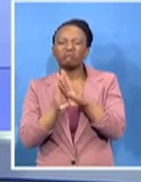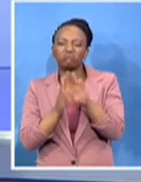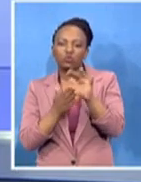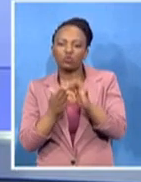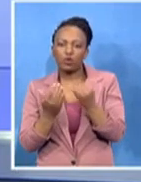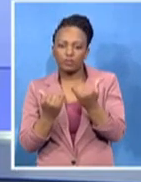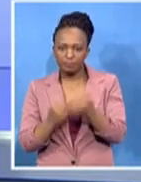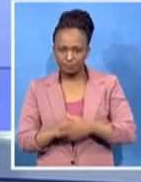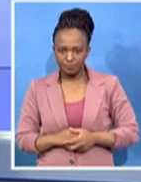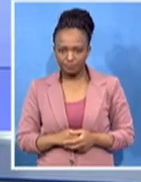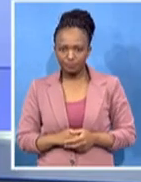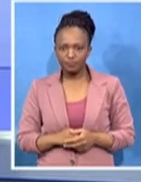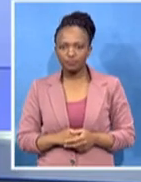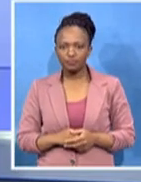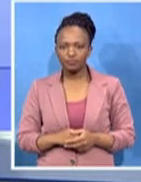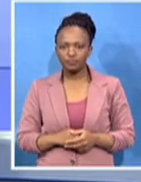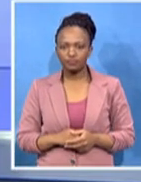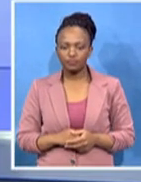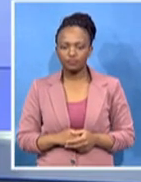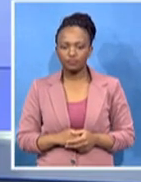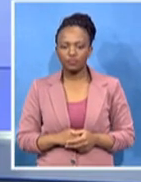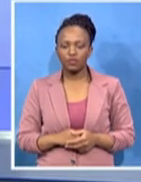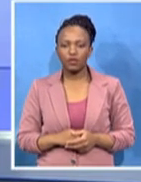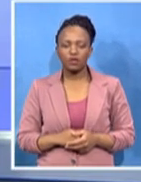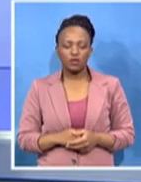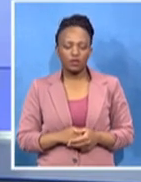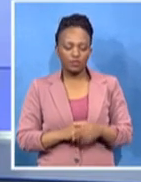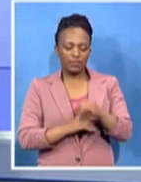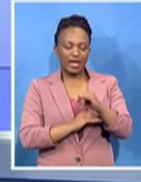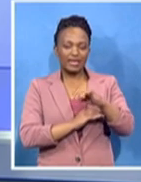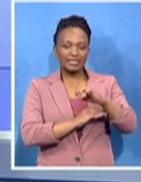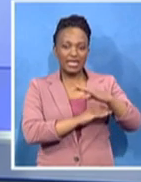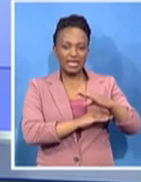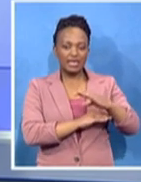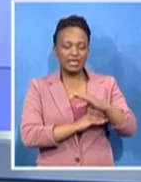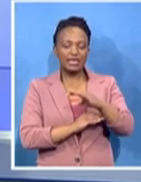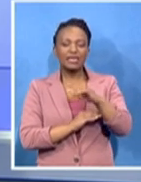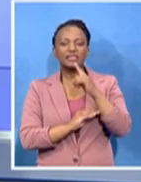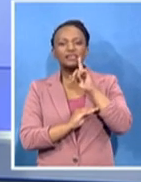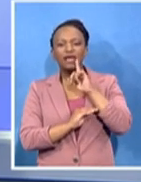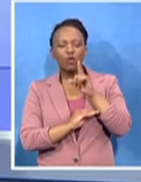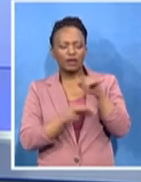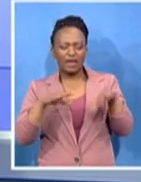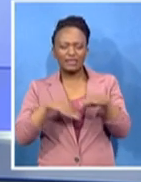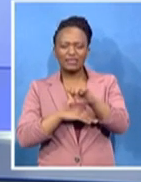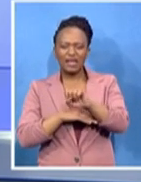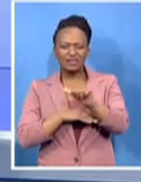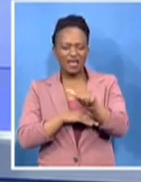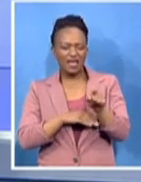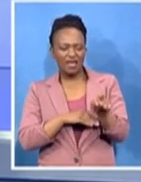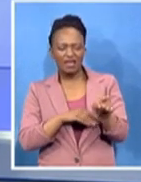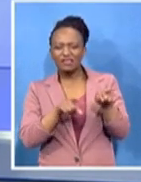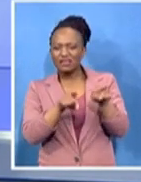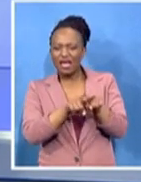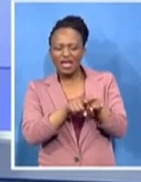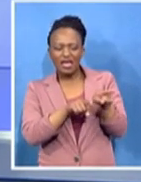The Independent Electoral Commission, citing similarities in the logo of ActionSA and another existing party as a reason for